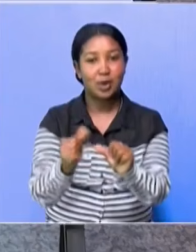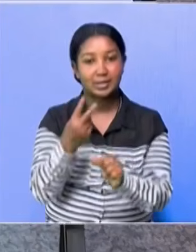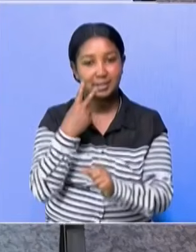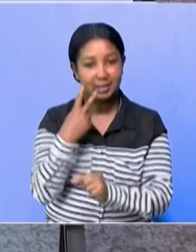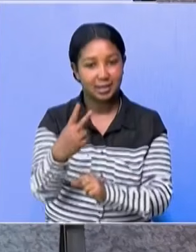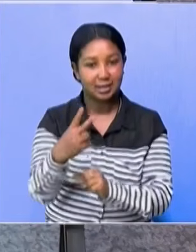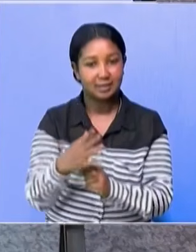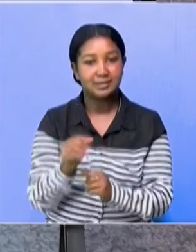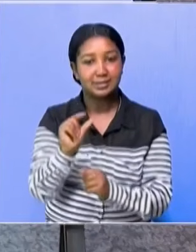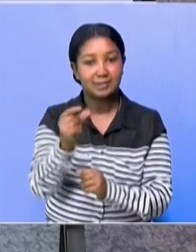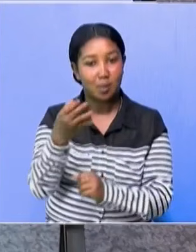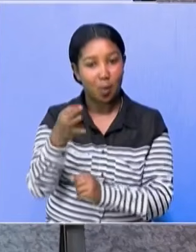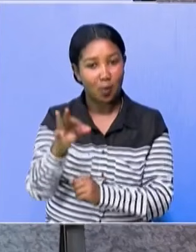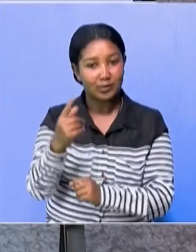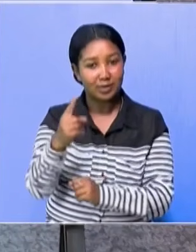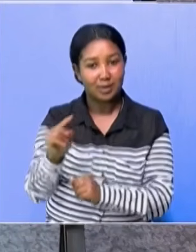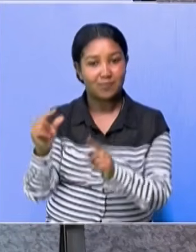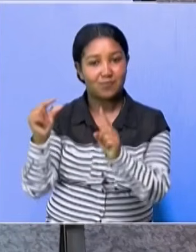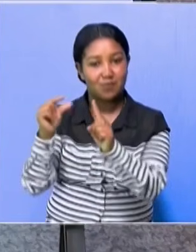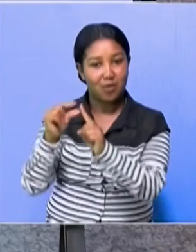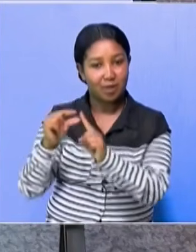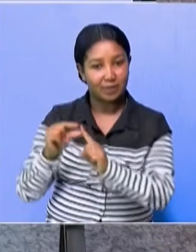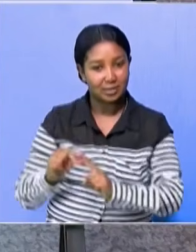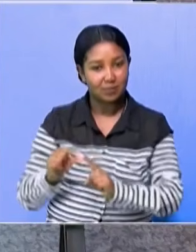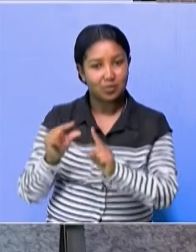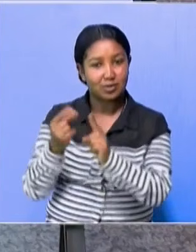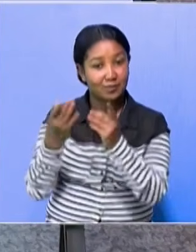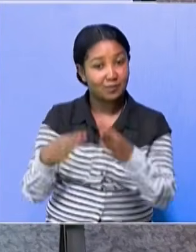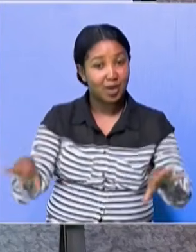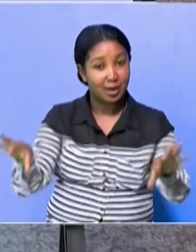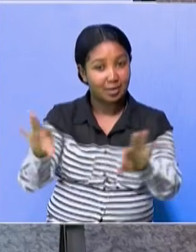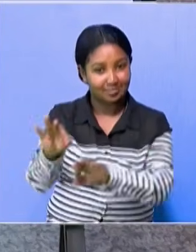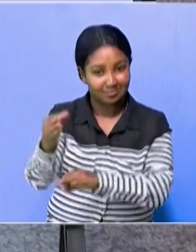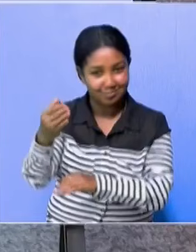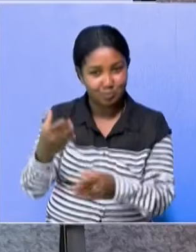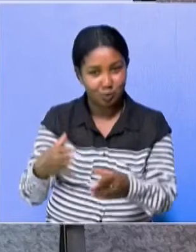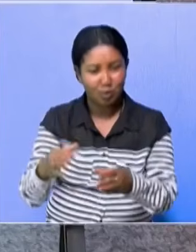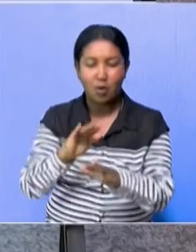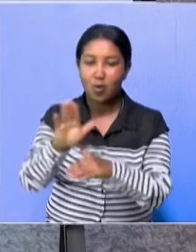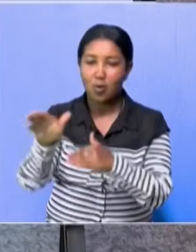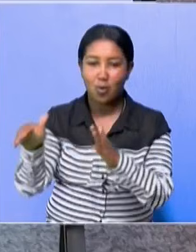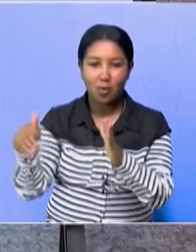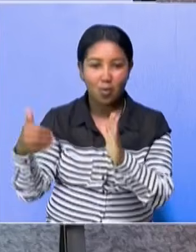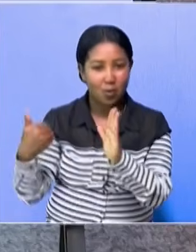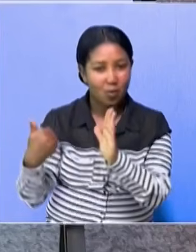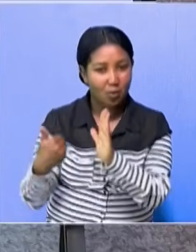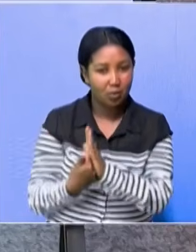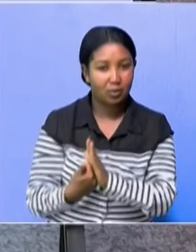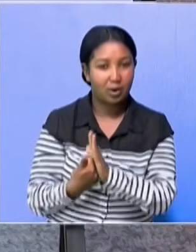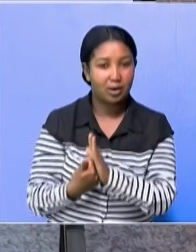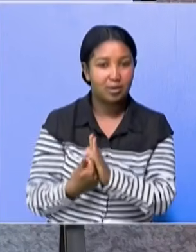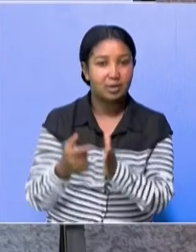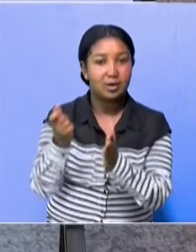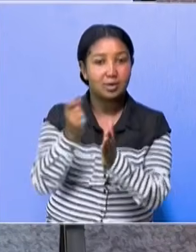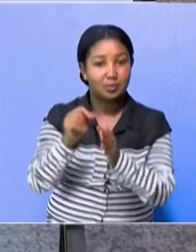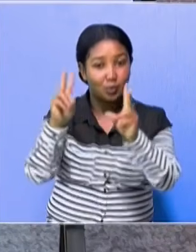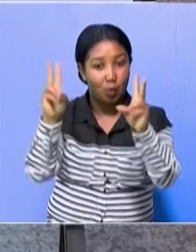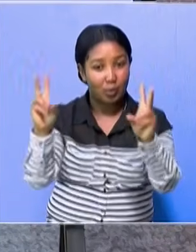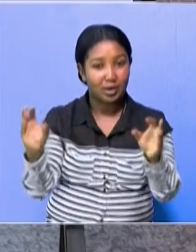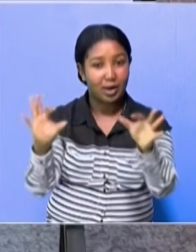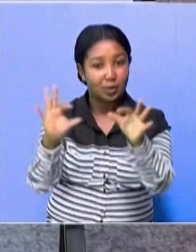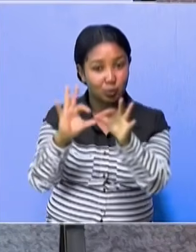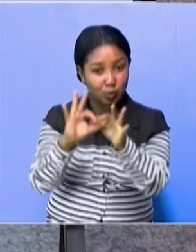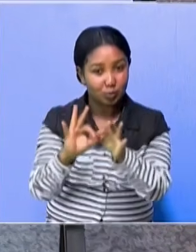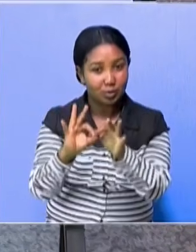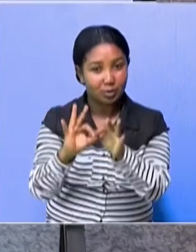see some of the vocabularies. These vocabularies are very important. They are all related to the topic that we have